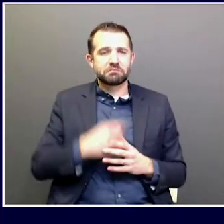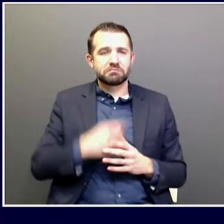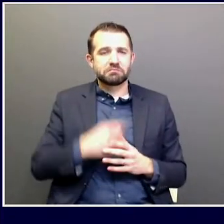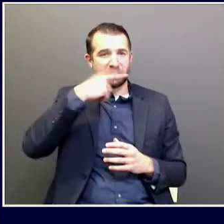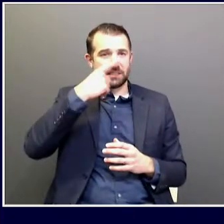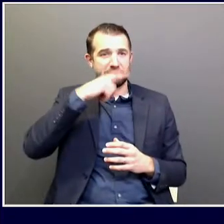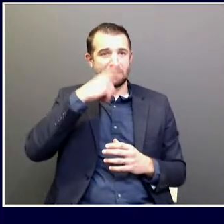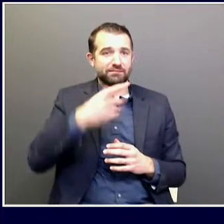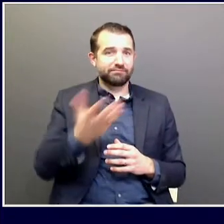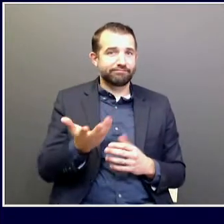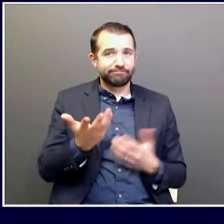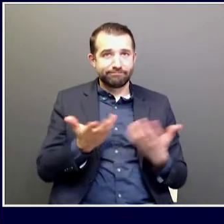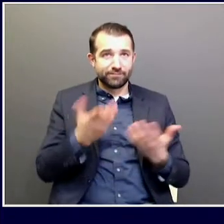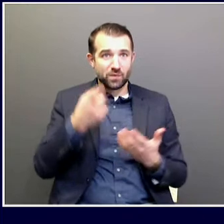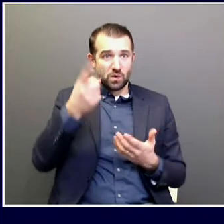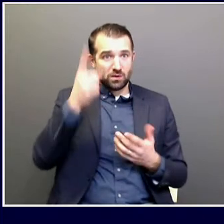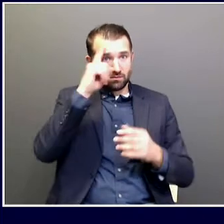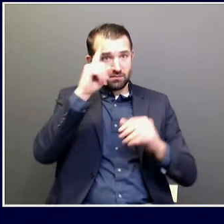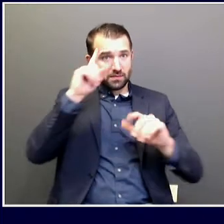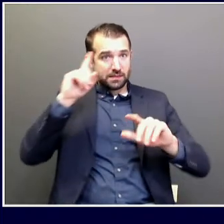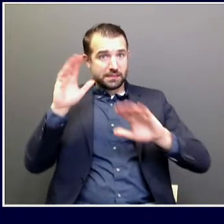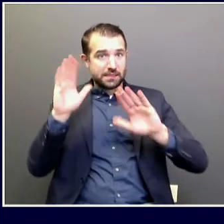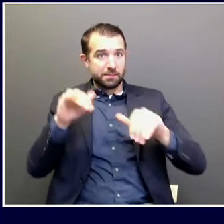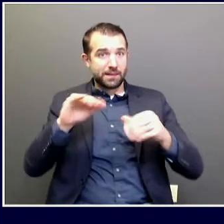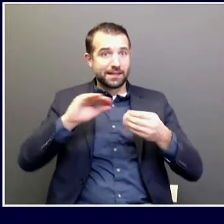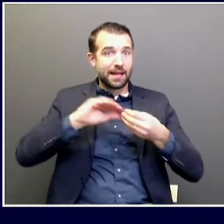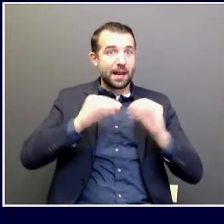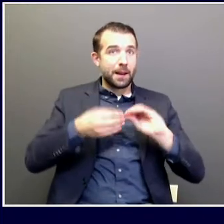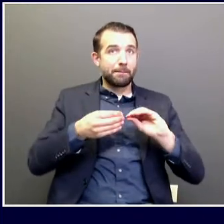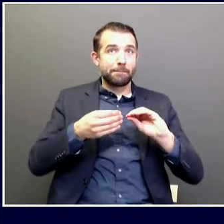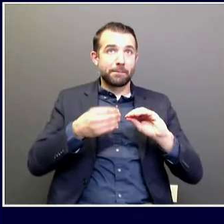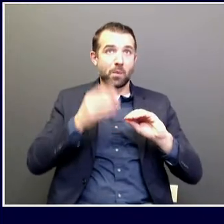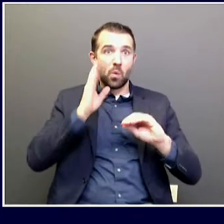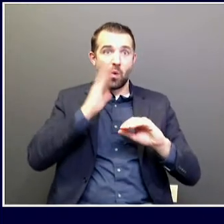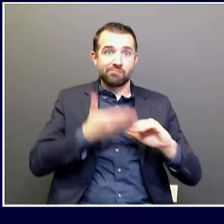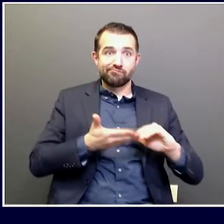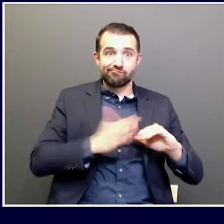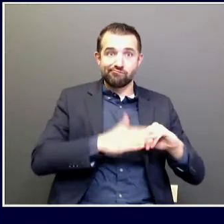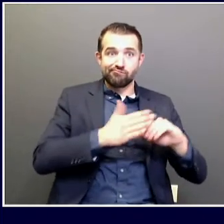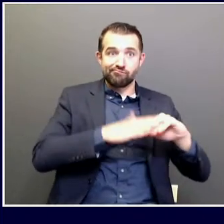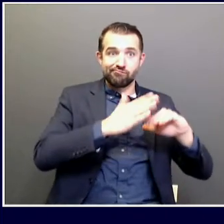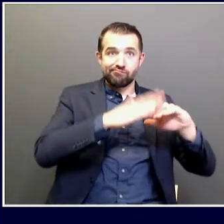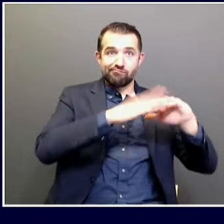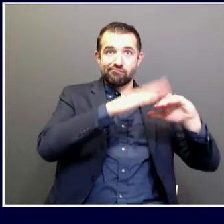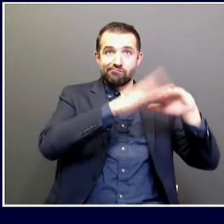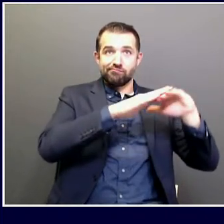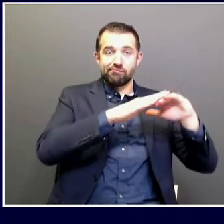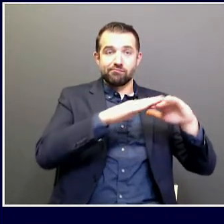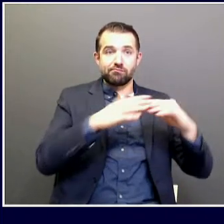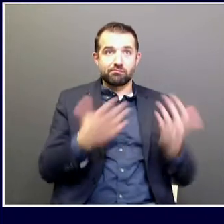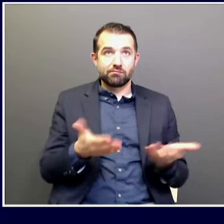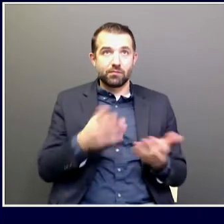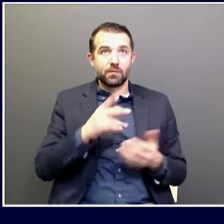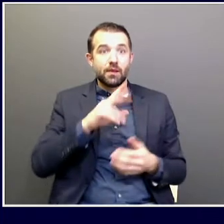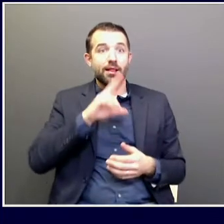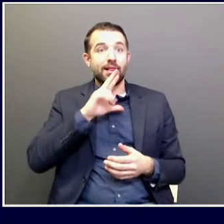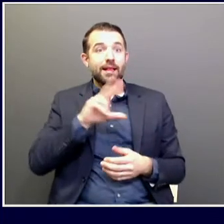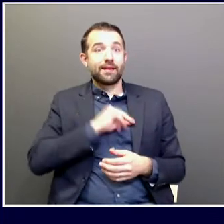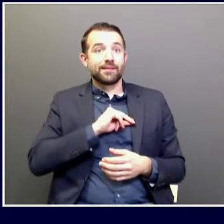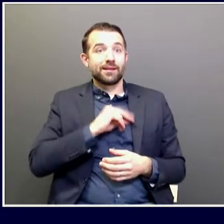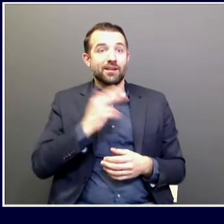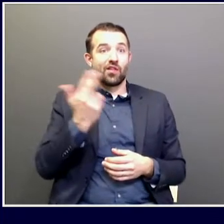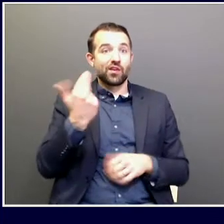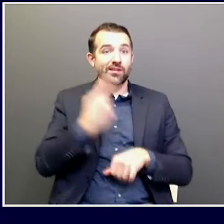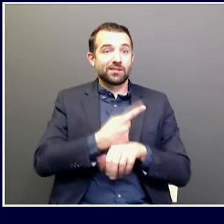around this level or go up in the near future. And here we are 13 days removed from Thanksgiving, and we've activated the National Guard. What